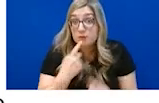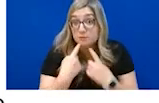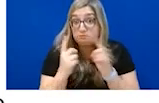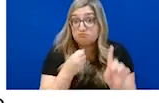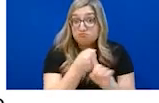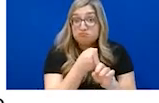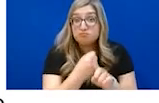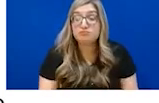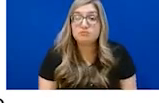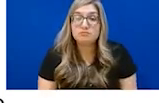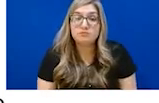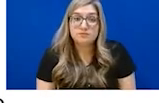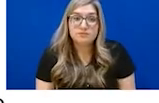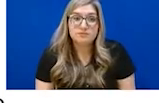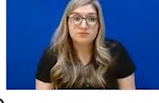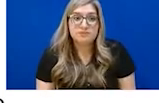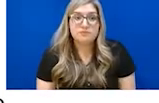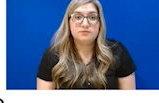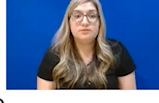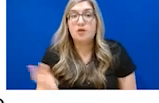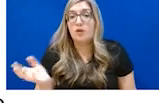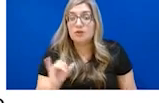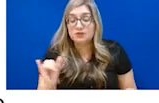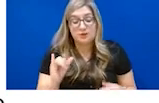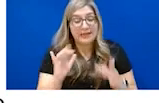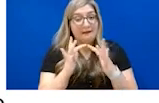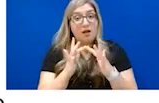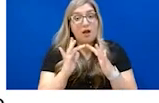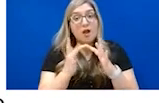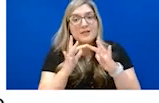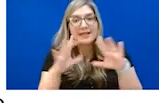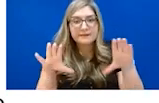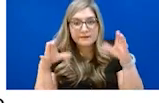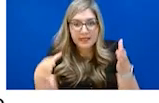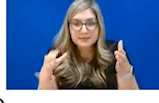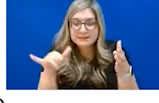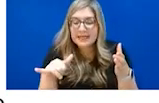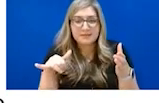online classes too is definitely an equity issue.